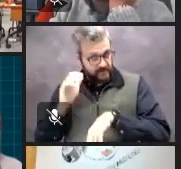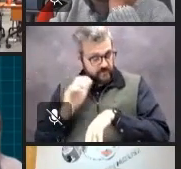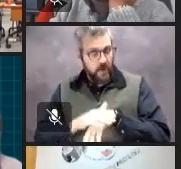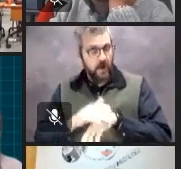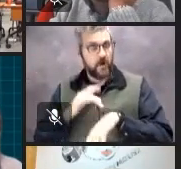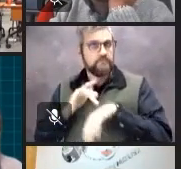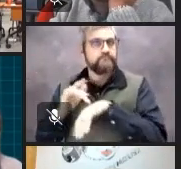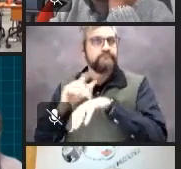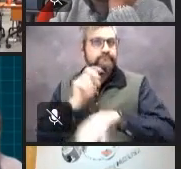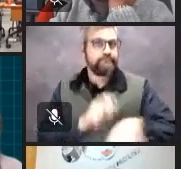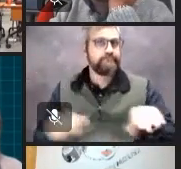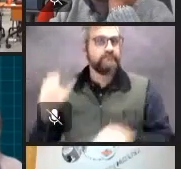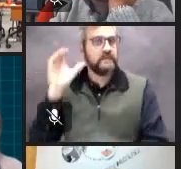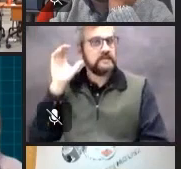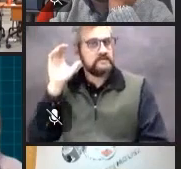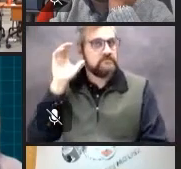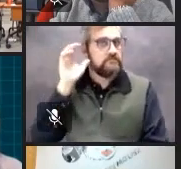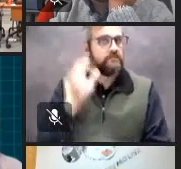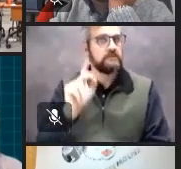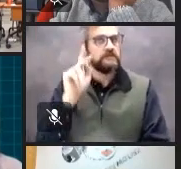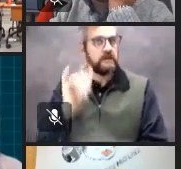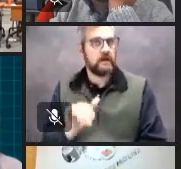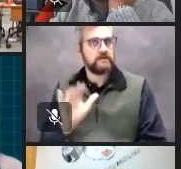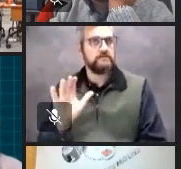hearing Kentuckians and their